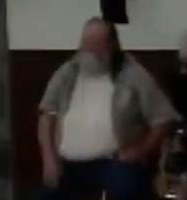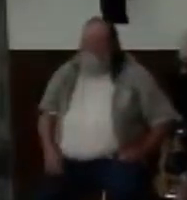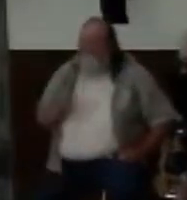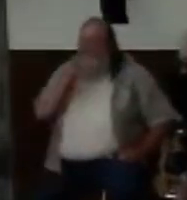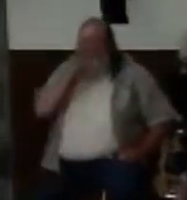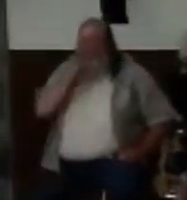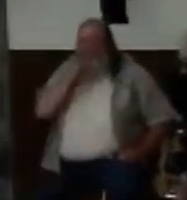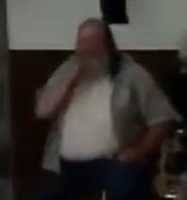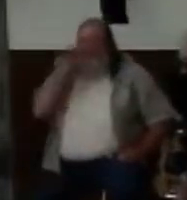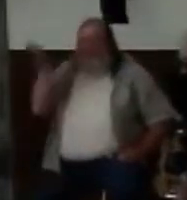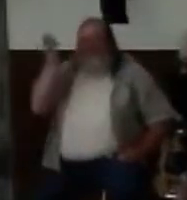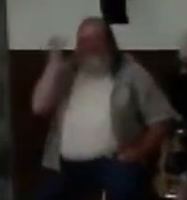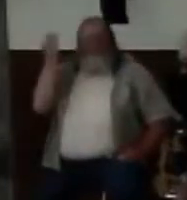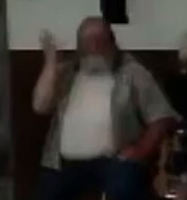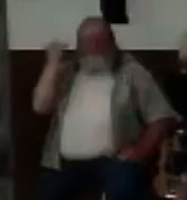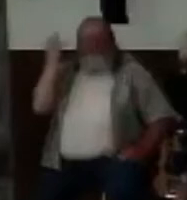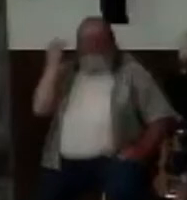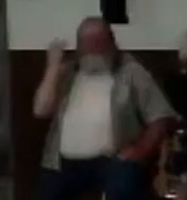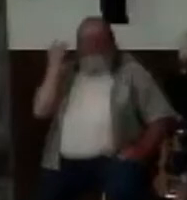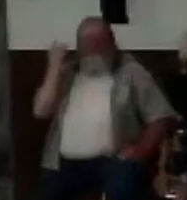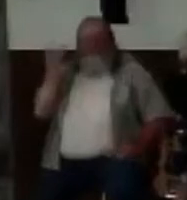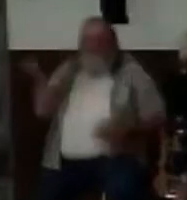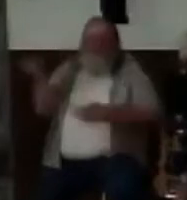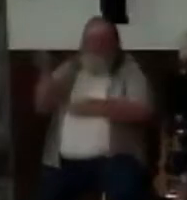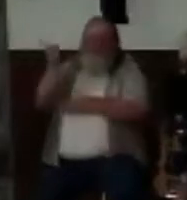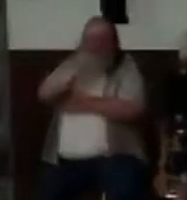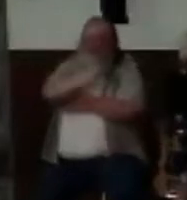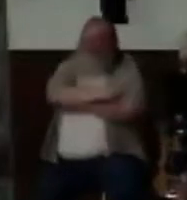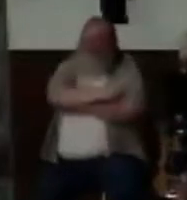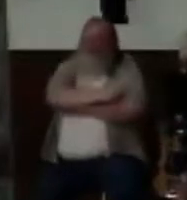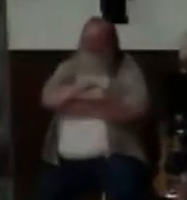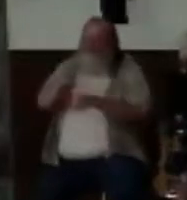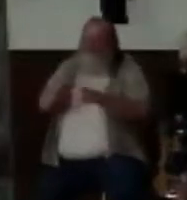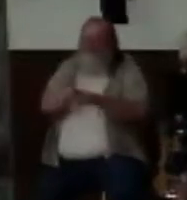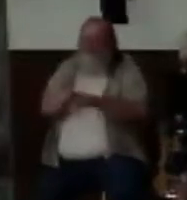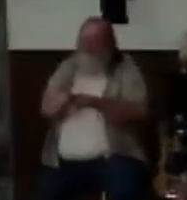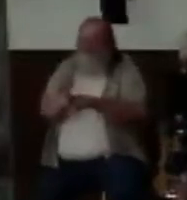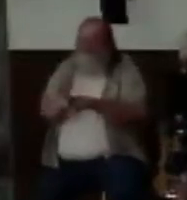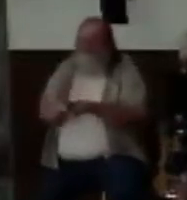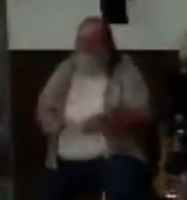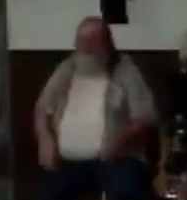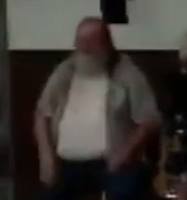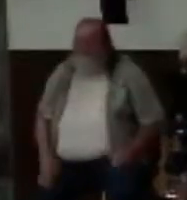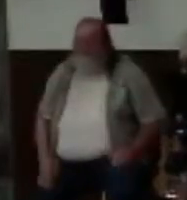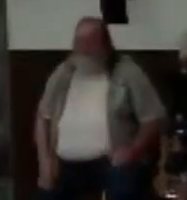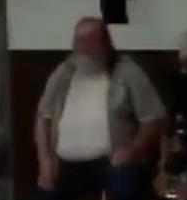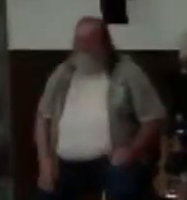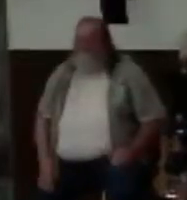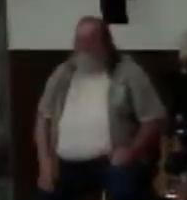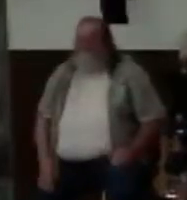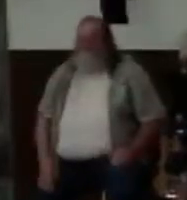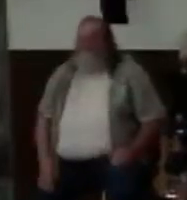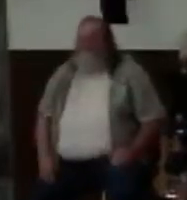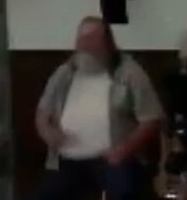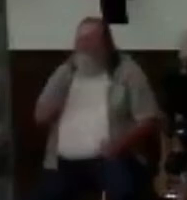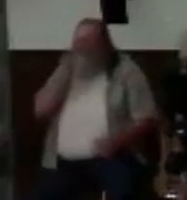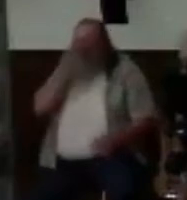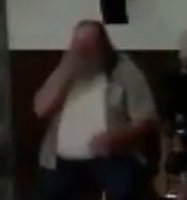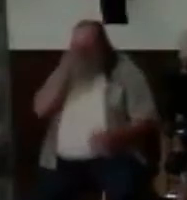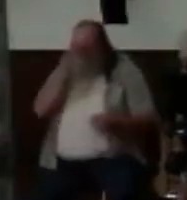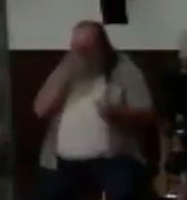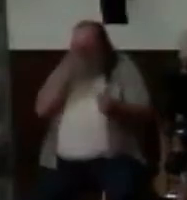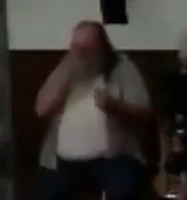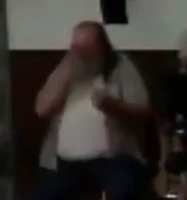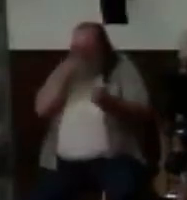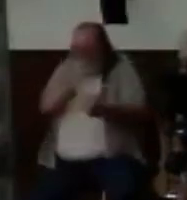day in the life of a Jewish person, they were so focused on the task at hand. Raising a